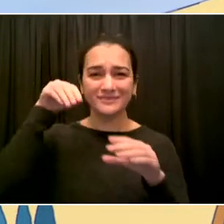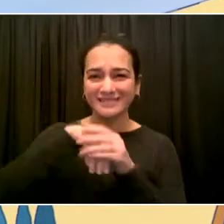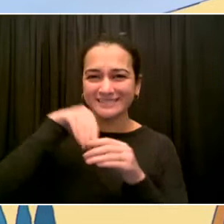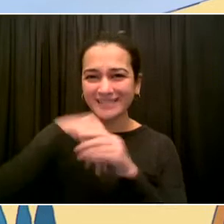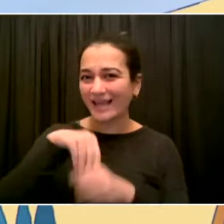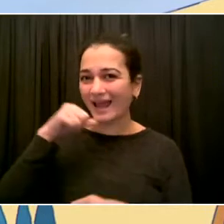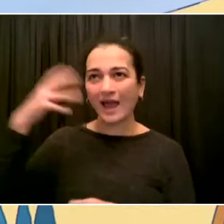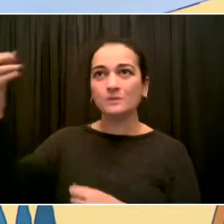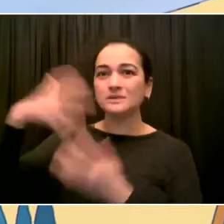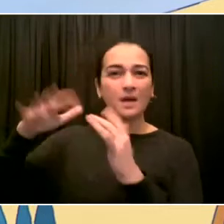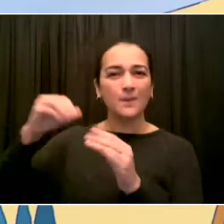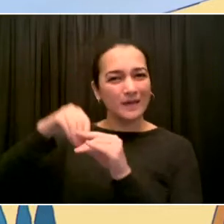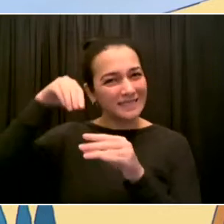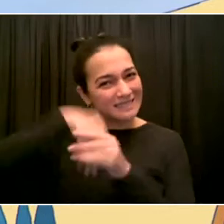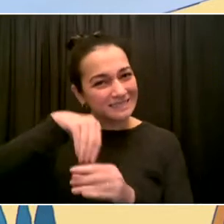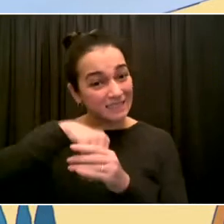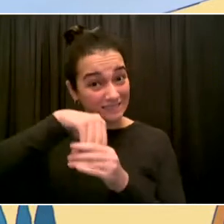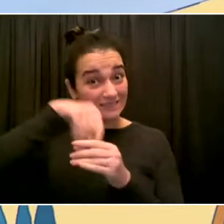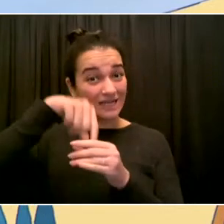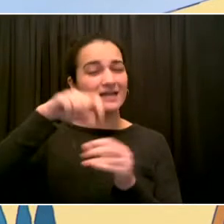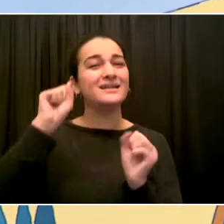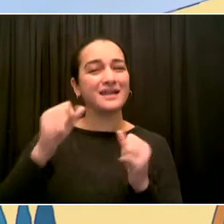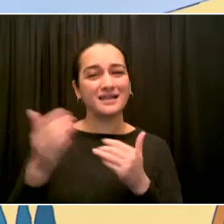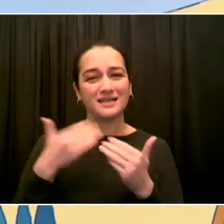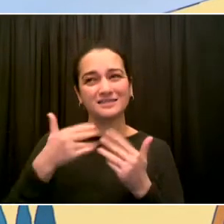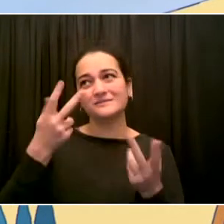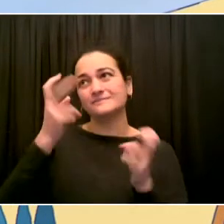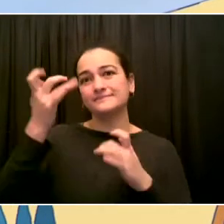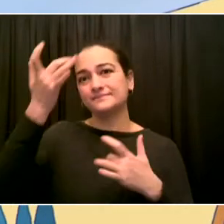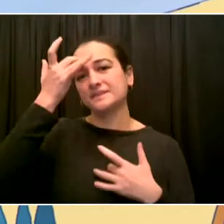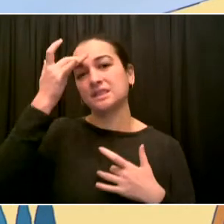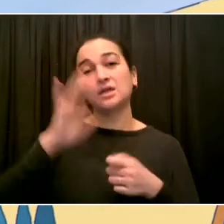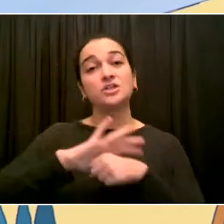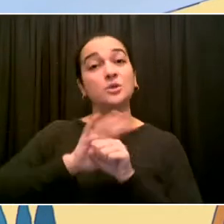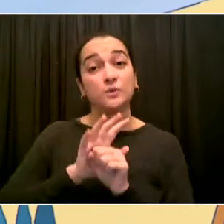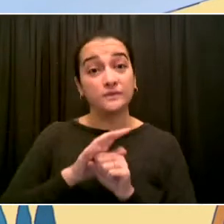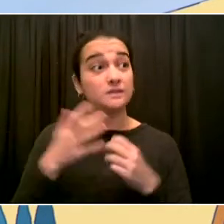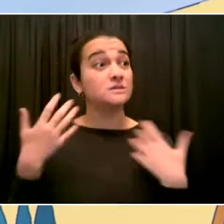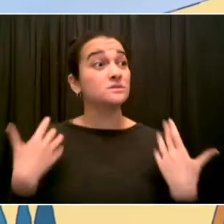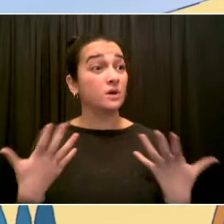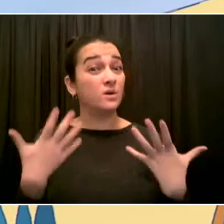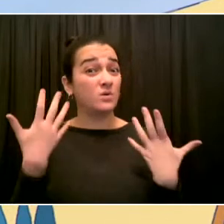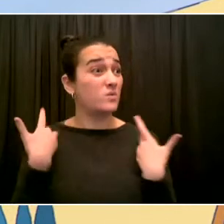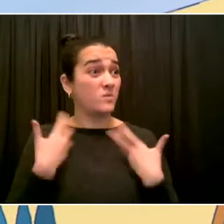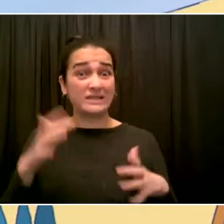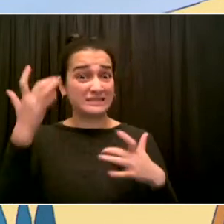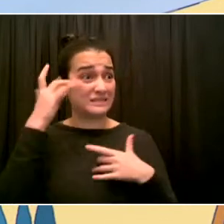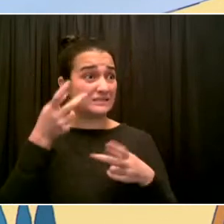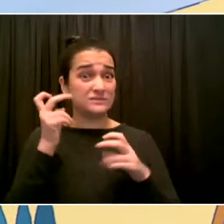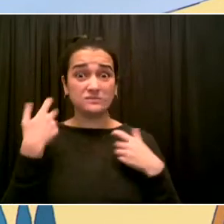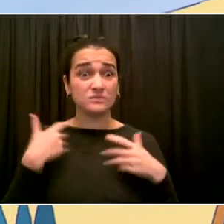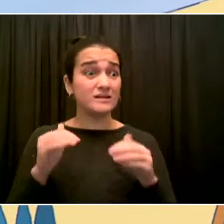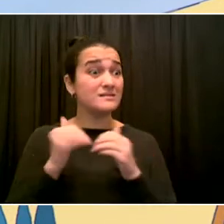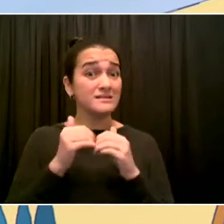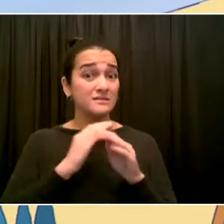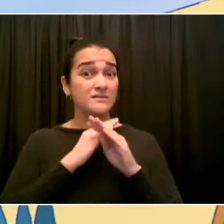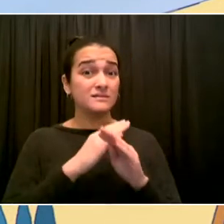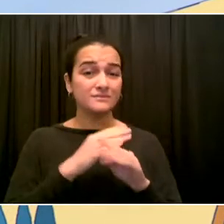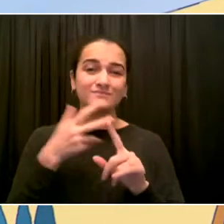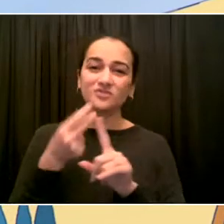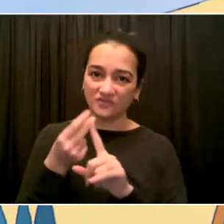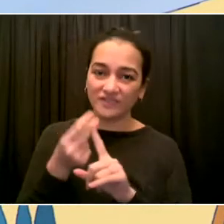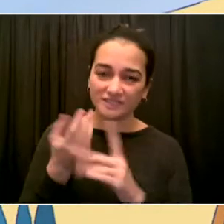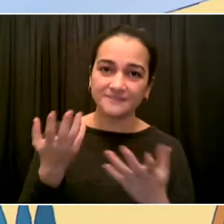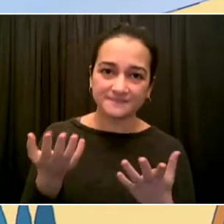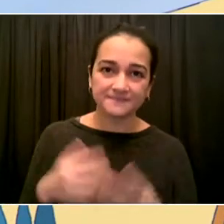important. That's how we fight back COVID in the colder months. And that's how we get ready for something wonderful, the holidays. People want to be together. We all want to gather